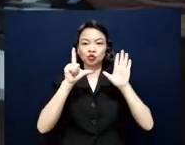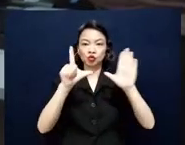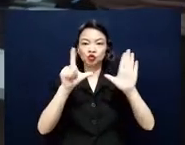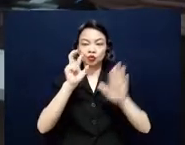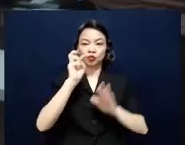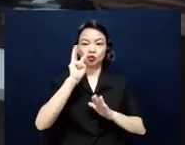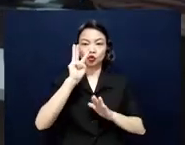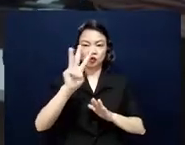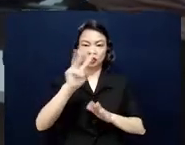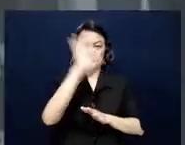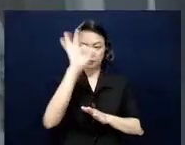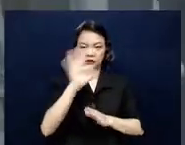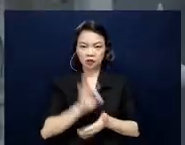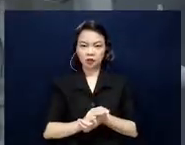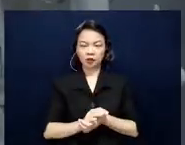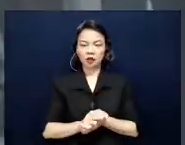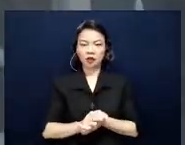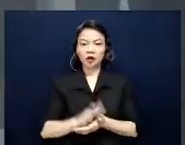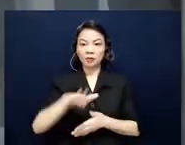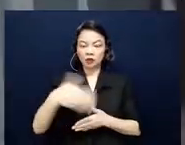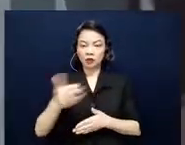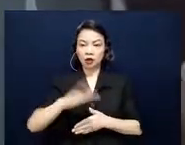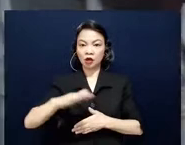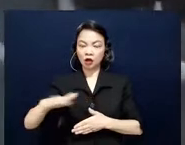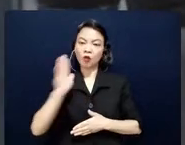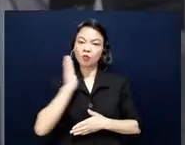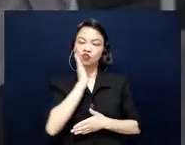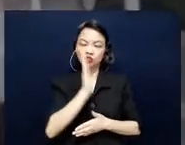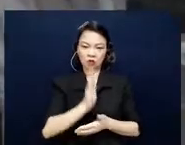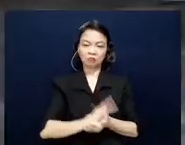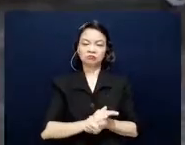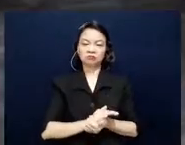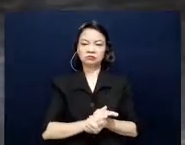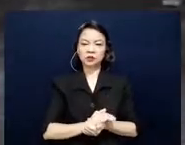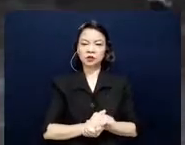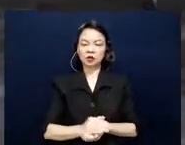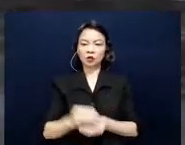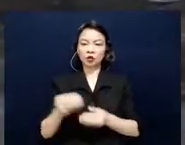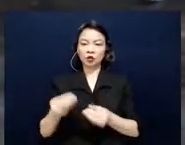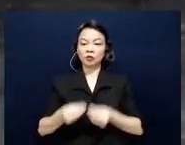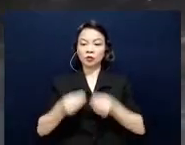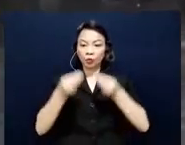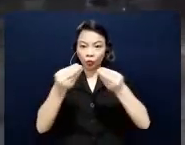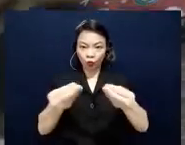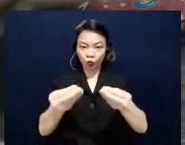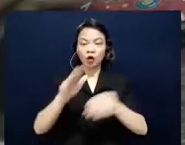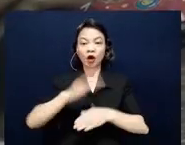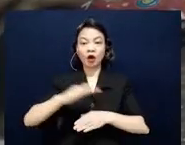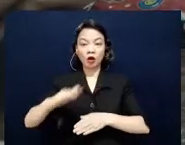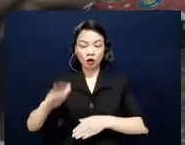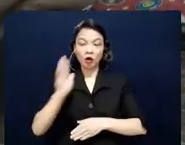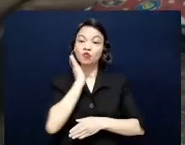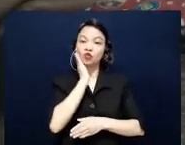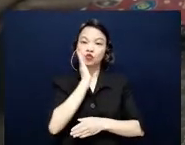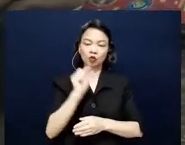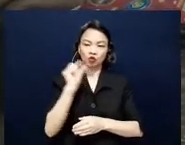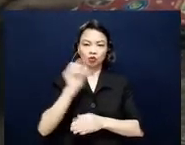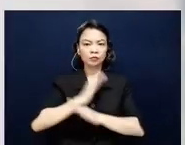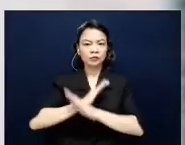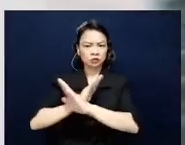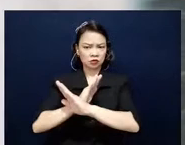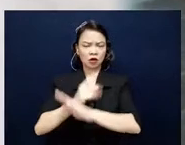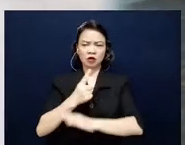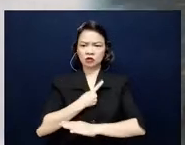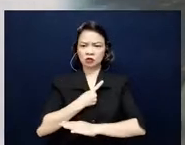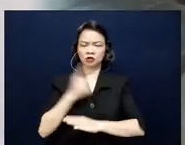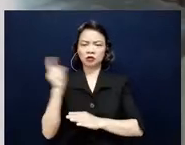is designed to equip the young people to prevent themselves from the risky behaviors